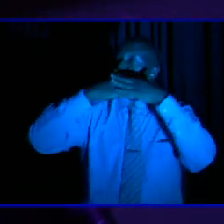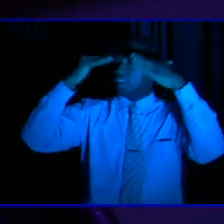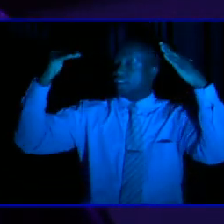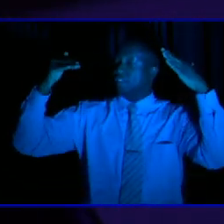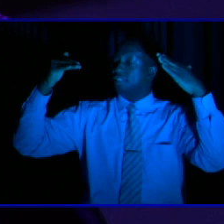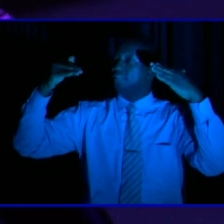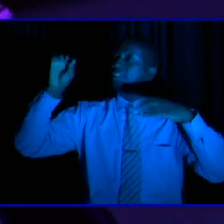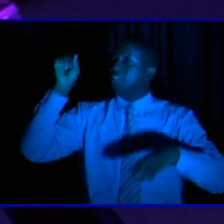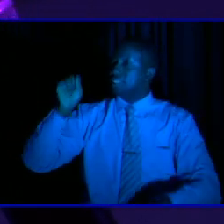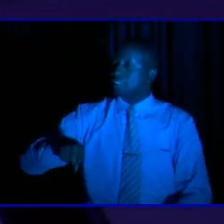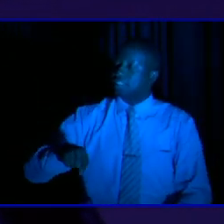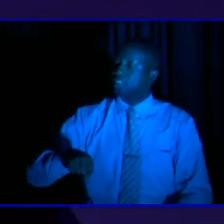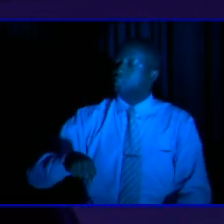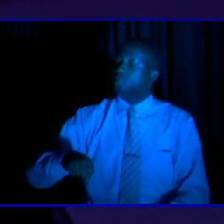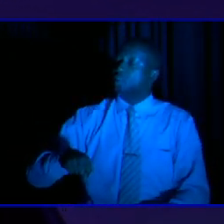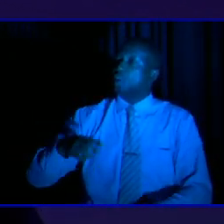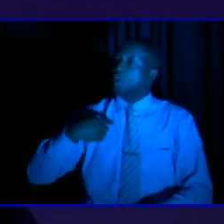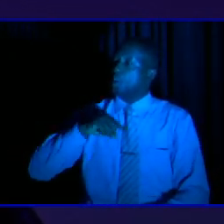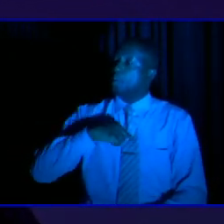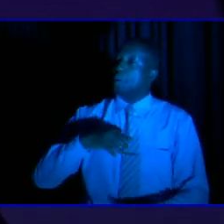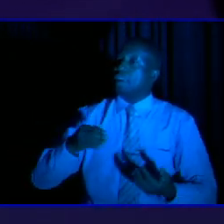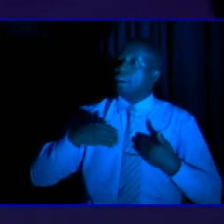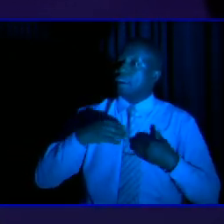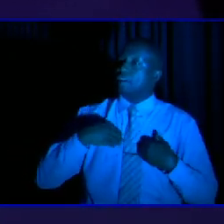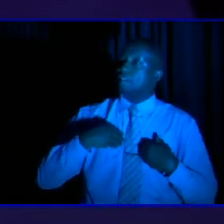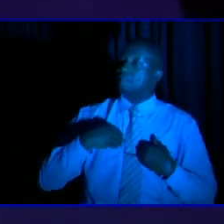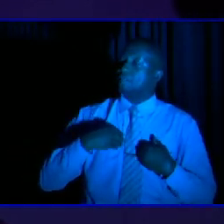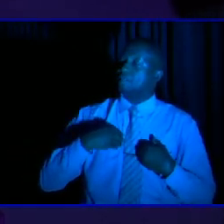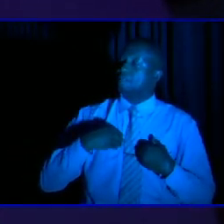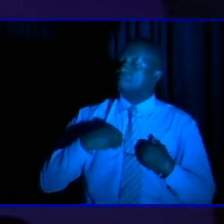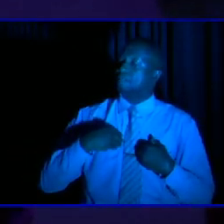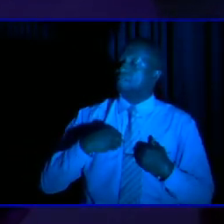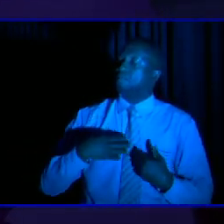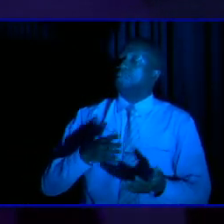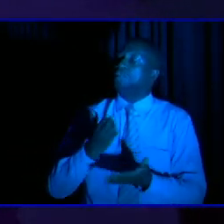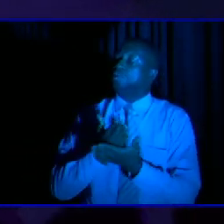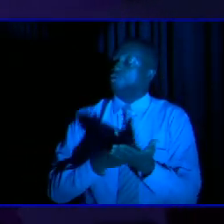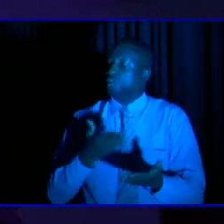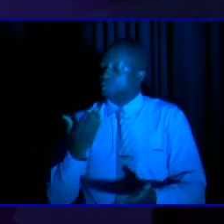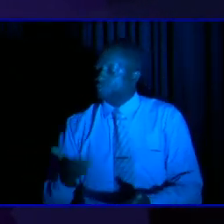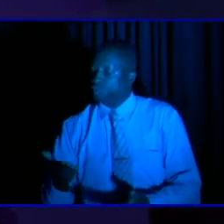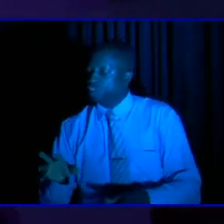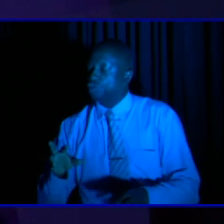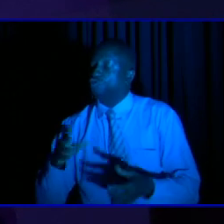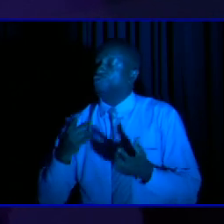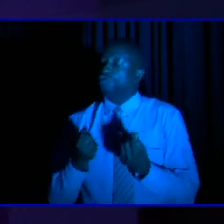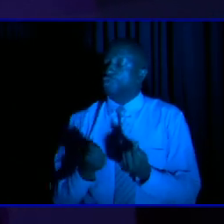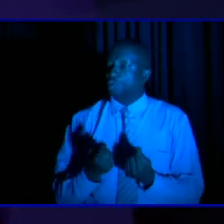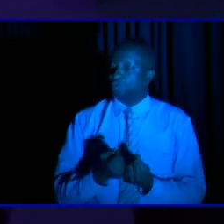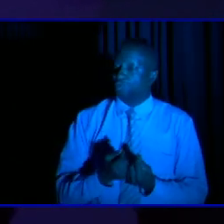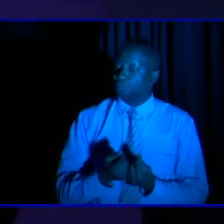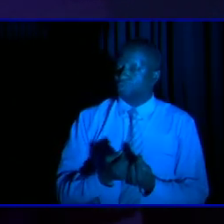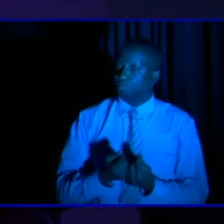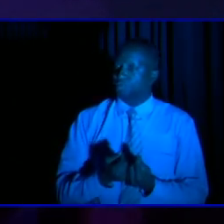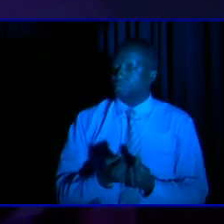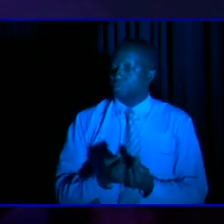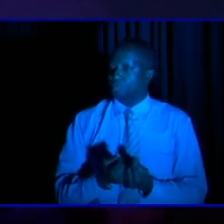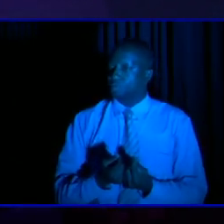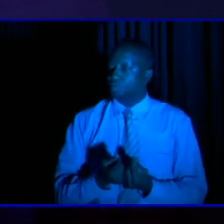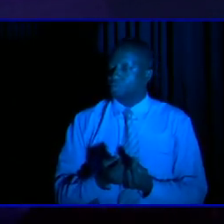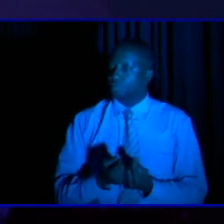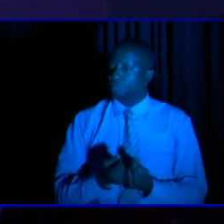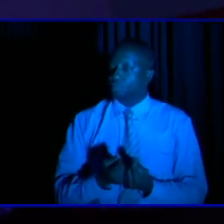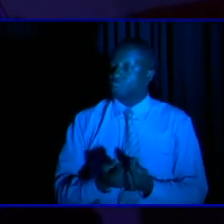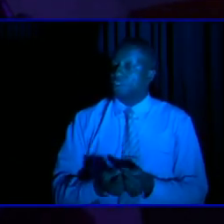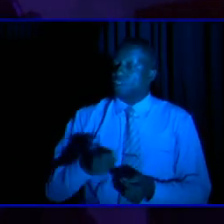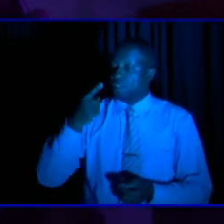with you at, we have a role to play. So for that individual who is still